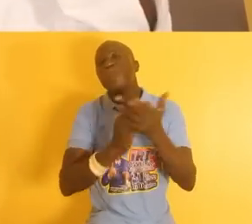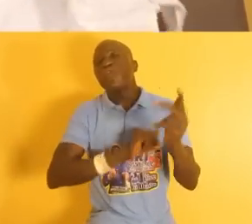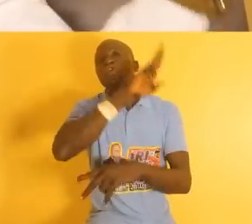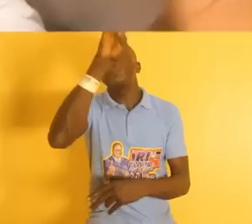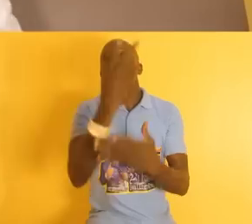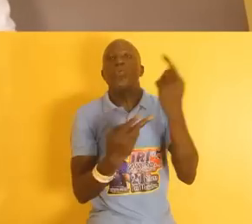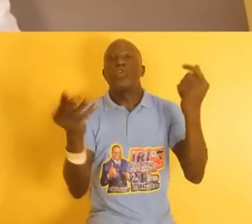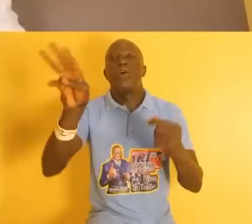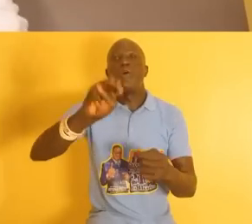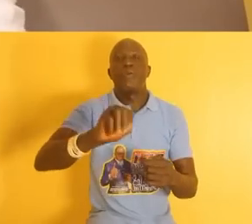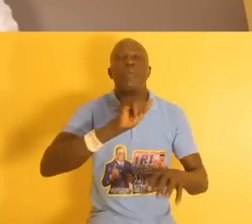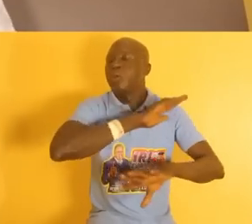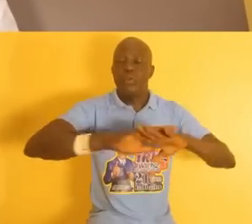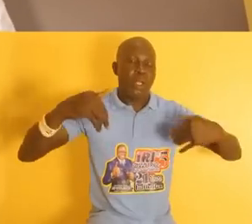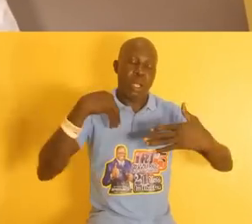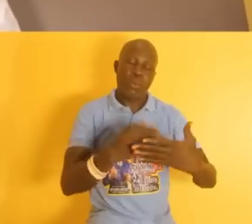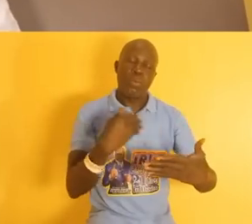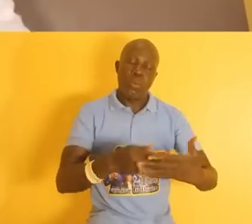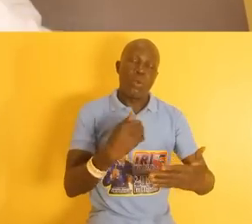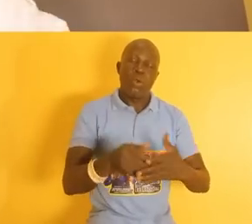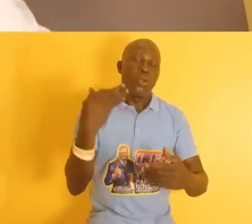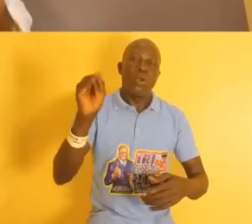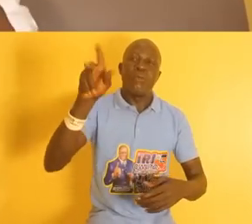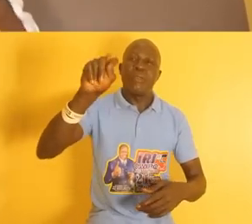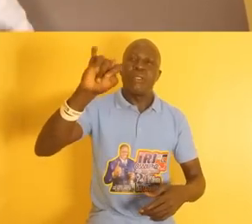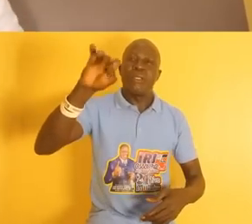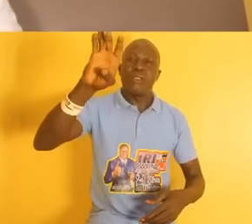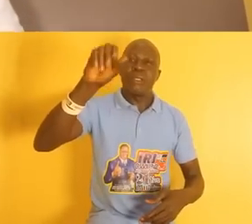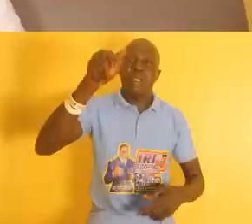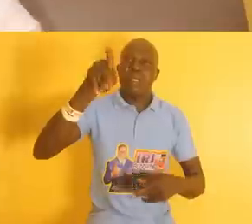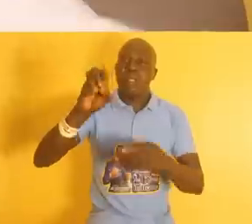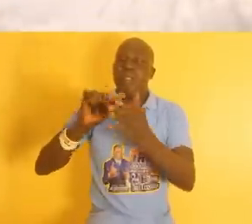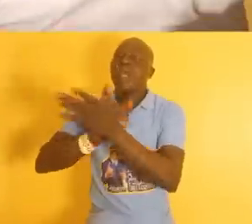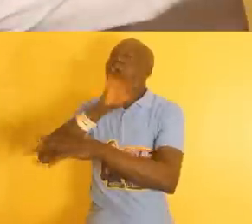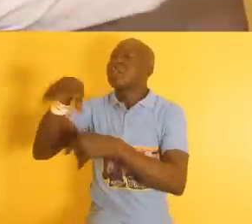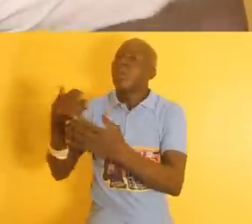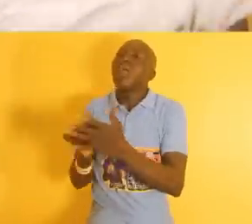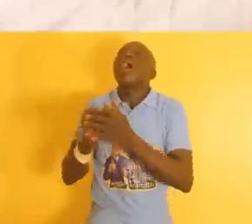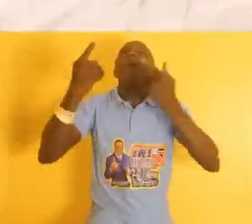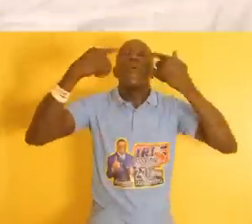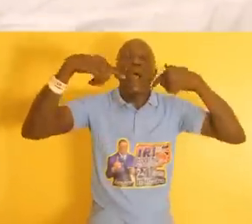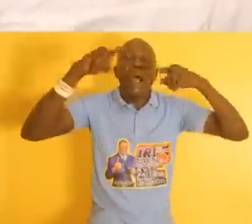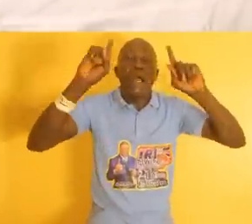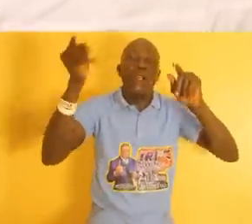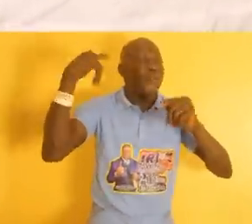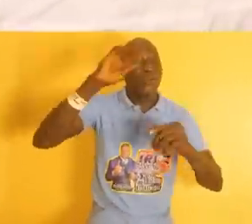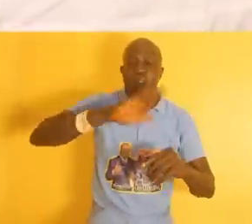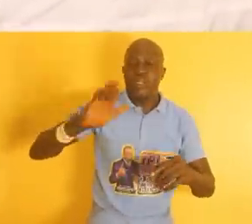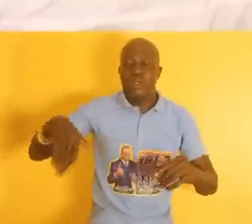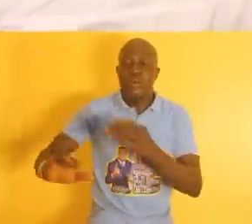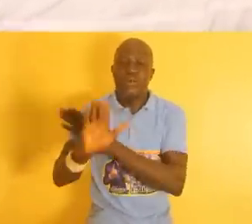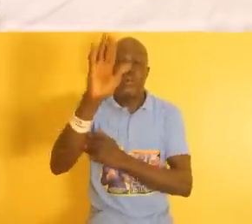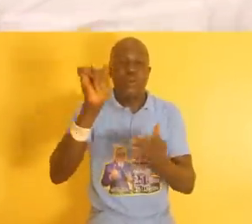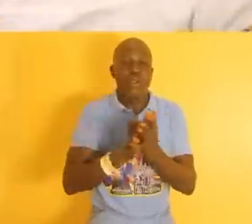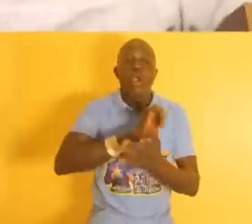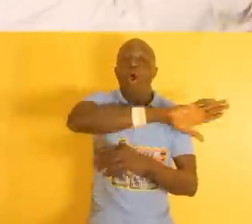message. Both of them. We sold tickets. No money for tickets. Money katasi ni you. I said this one. A meal kept the food and one more long. Ah, we announce the children